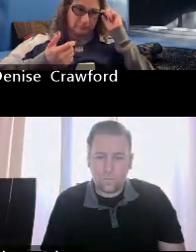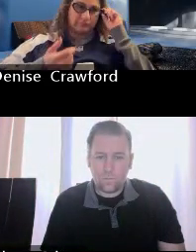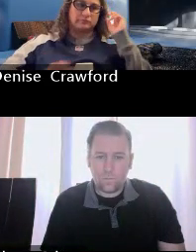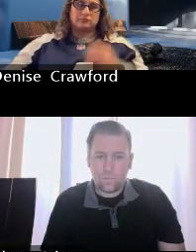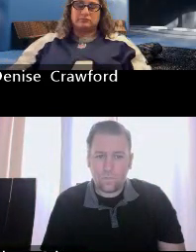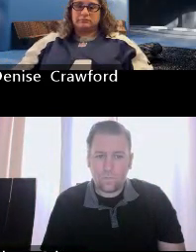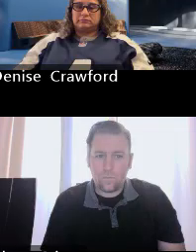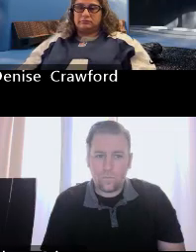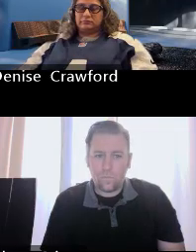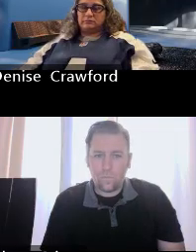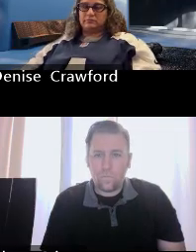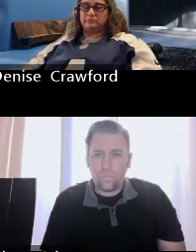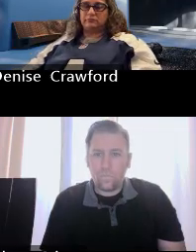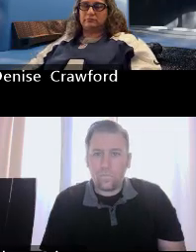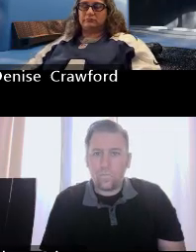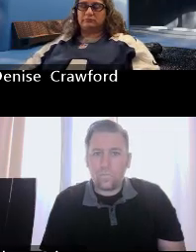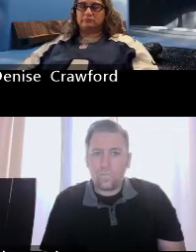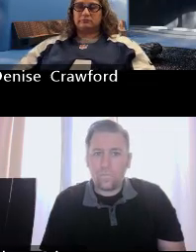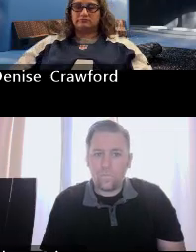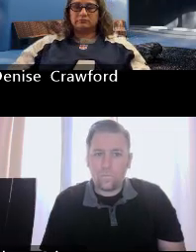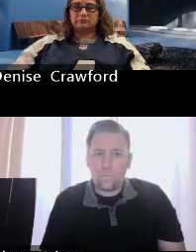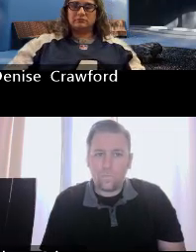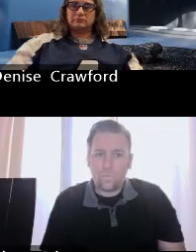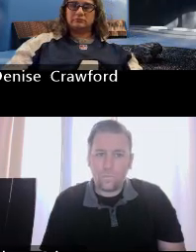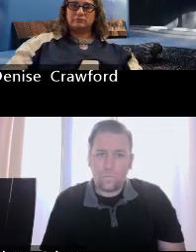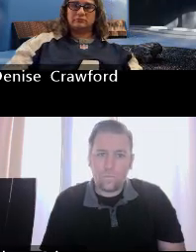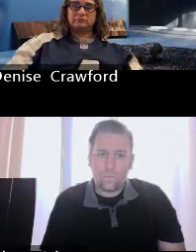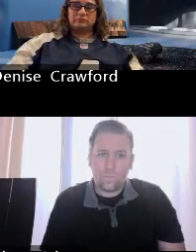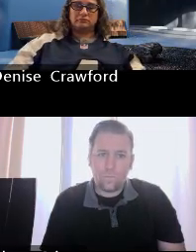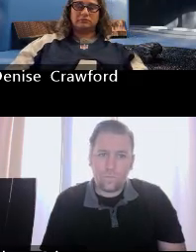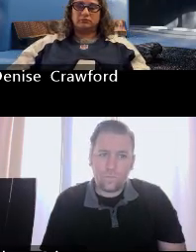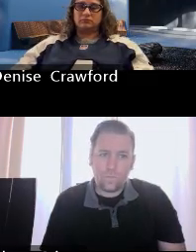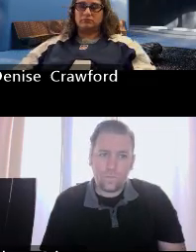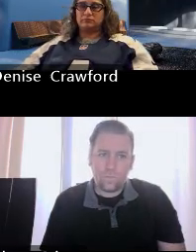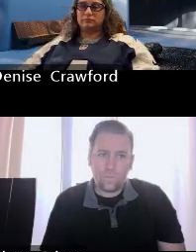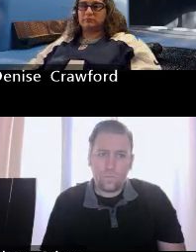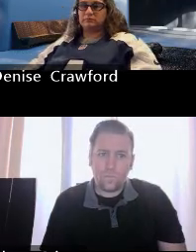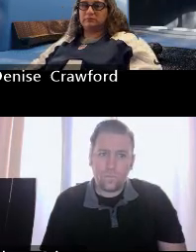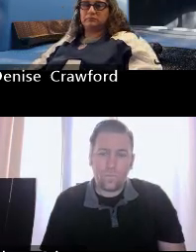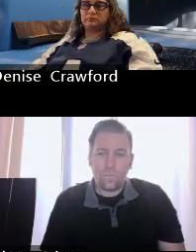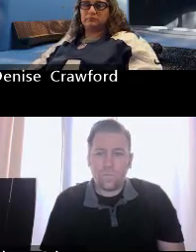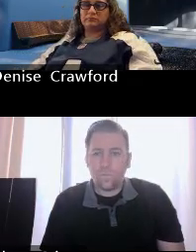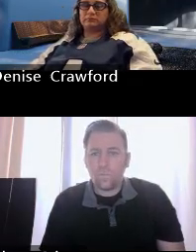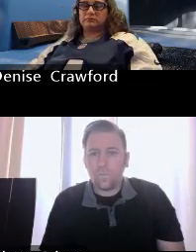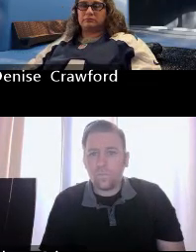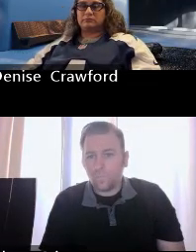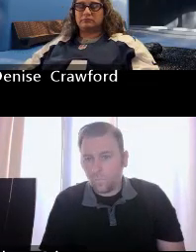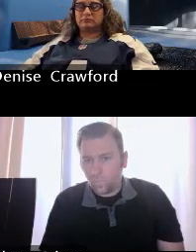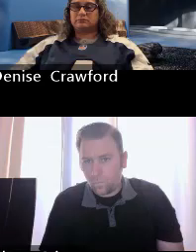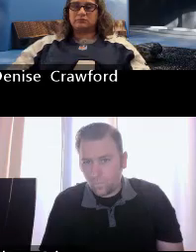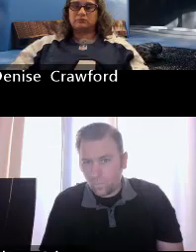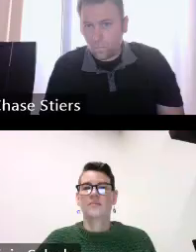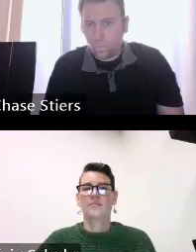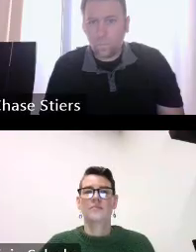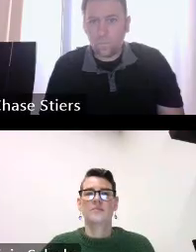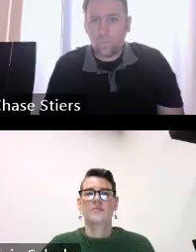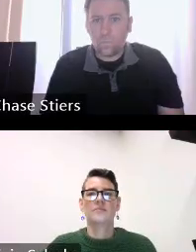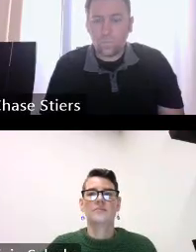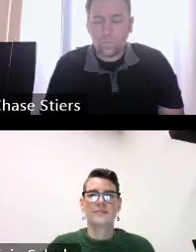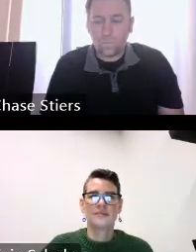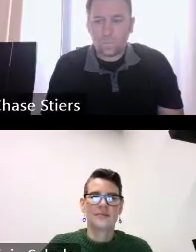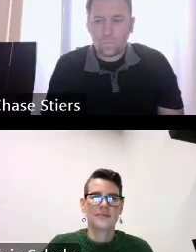tremendous background as an accreditation surveyor, as a clinical records auditor, and she is also a professor down at